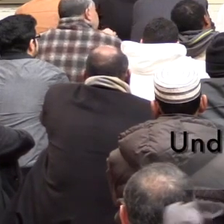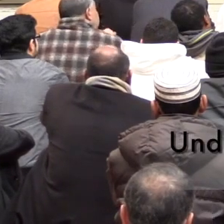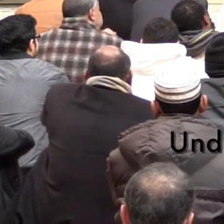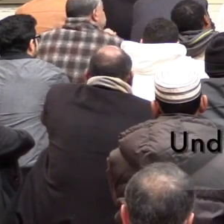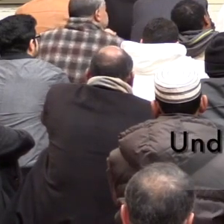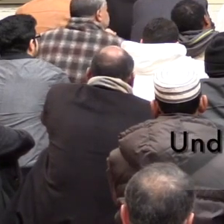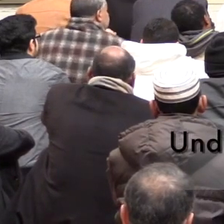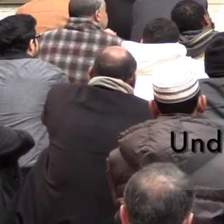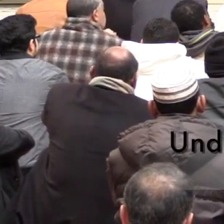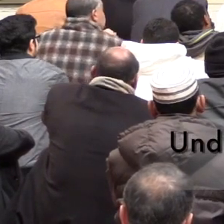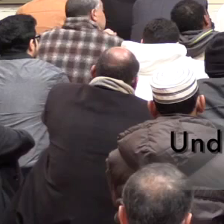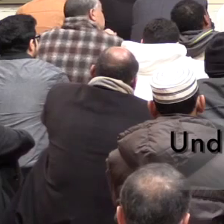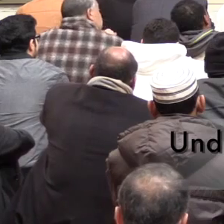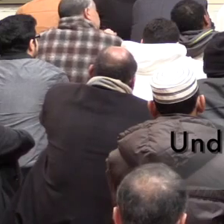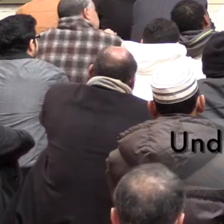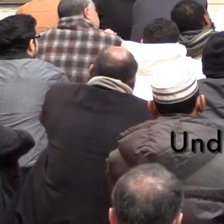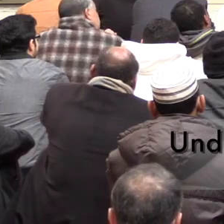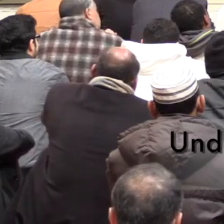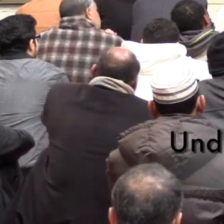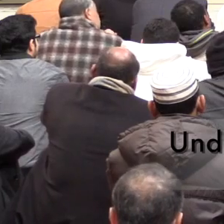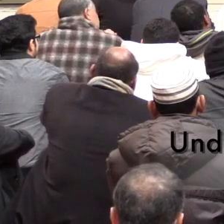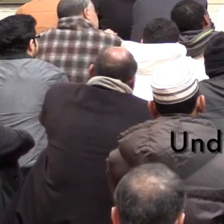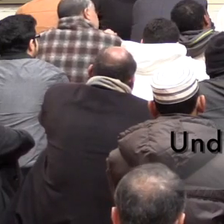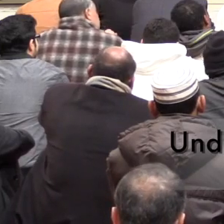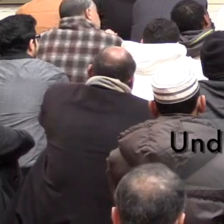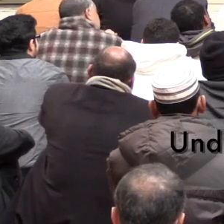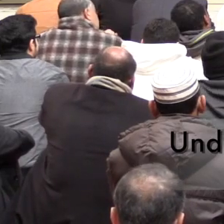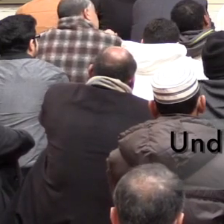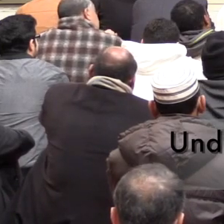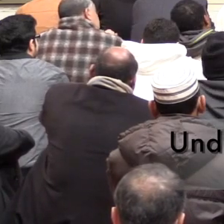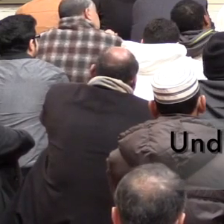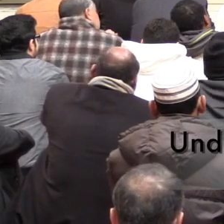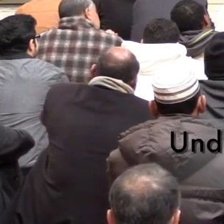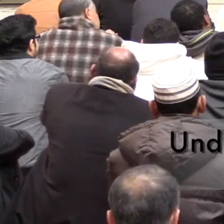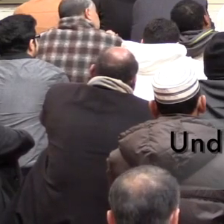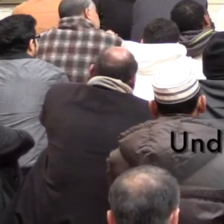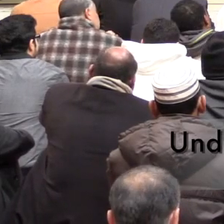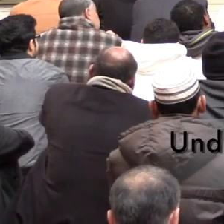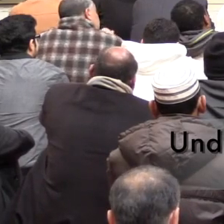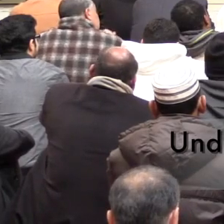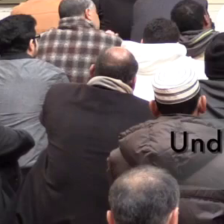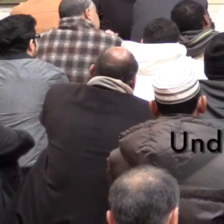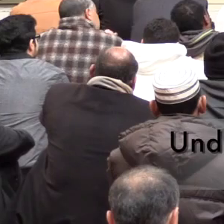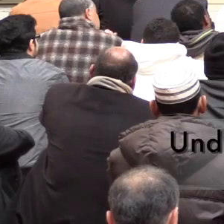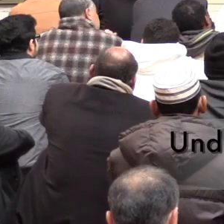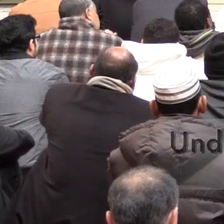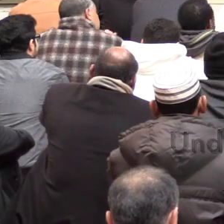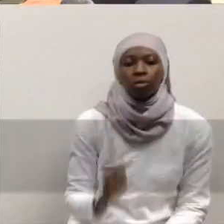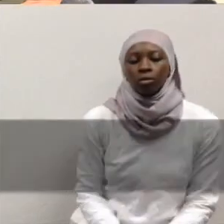are continuing to tackle the subject of understanding and misunderstanding of